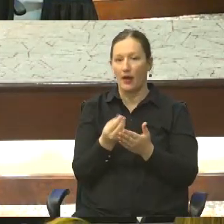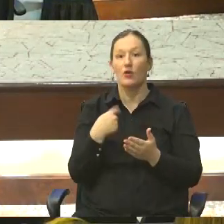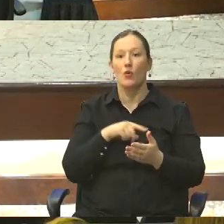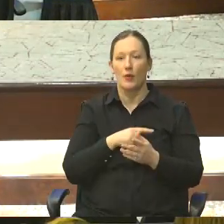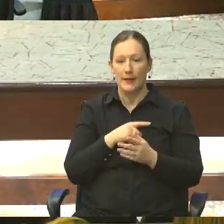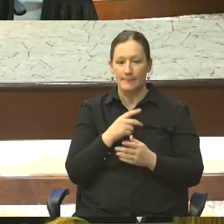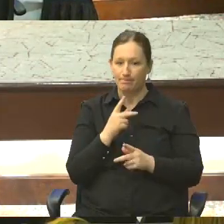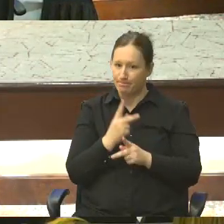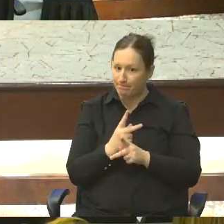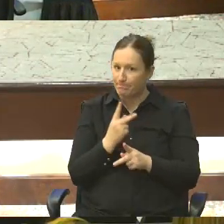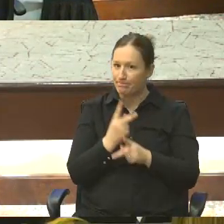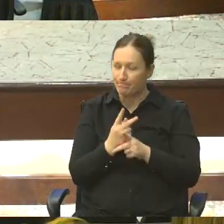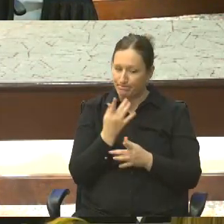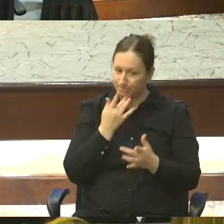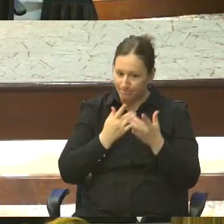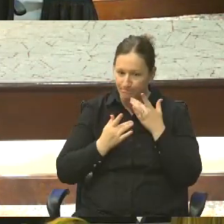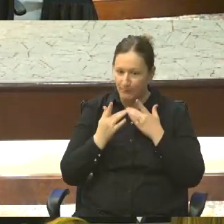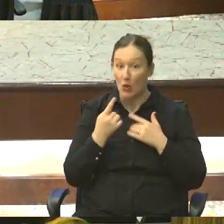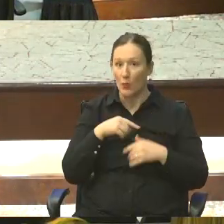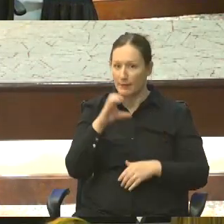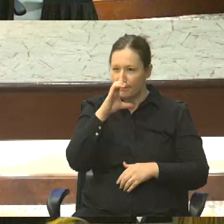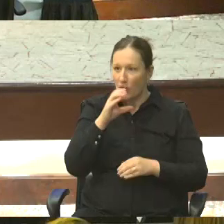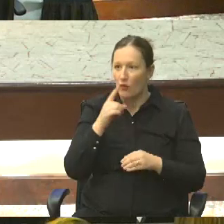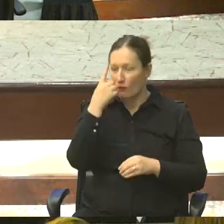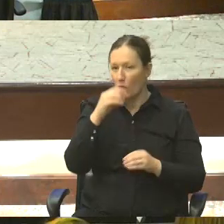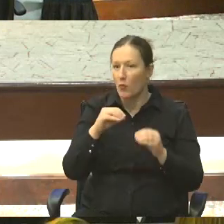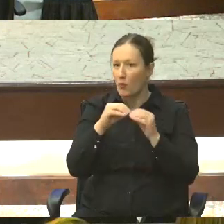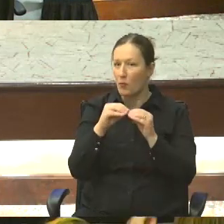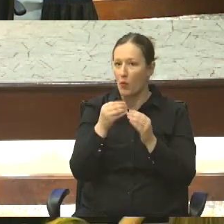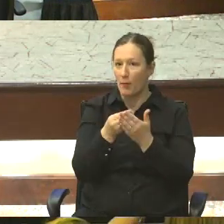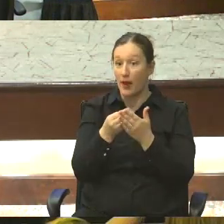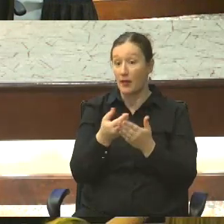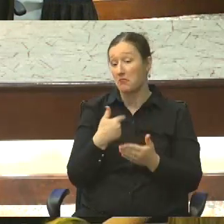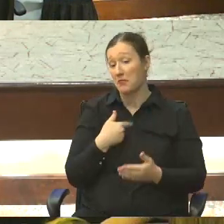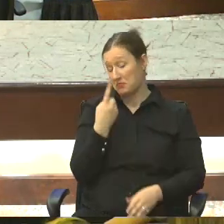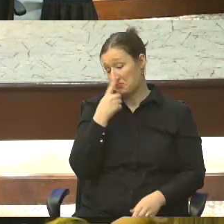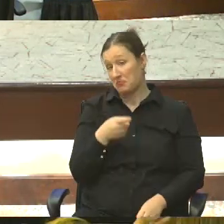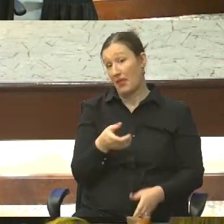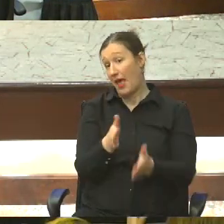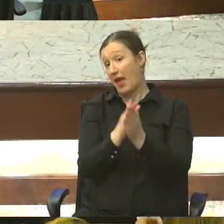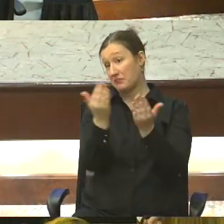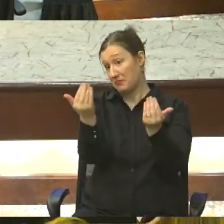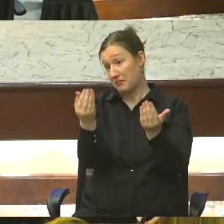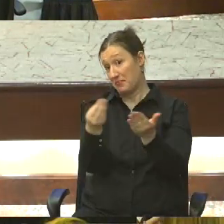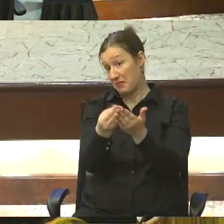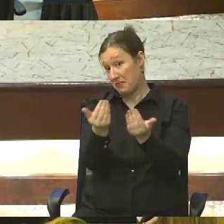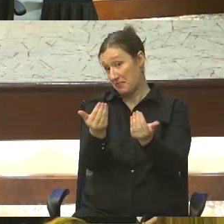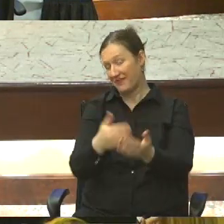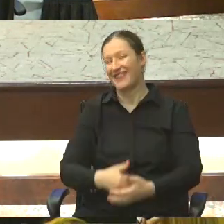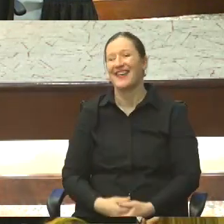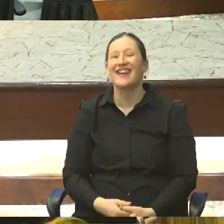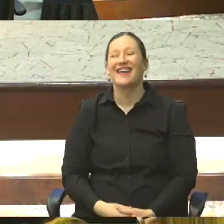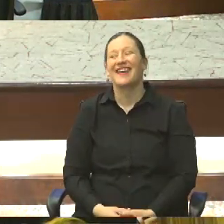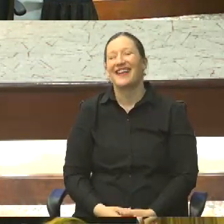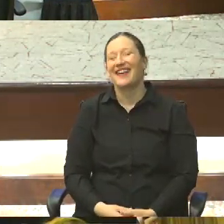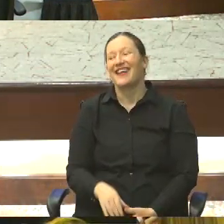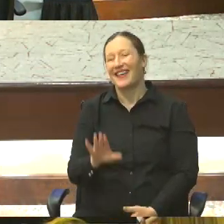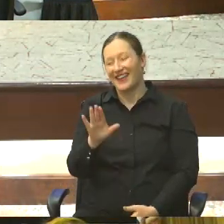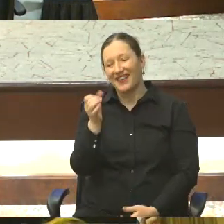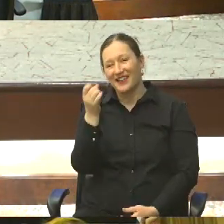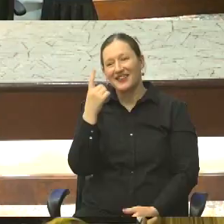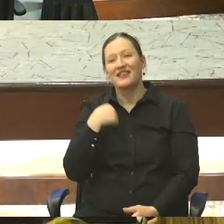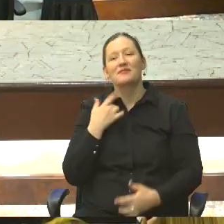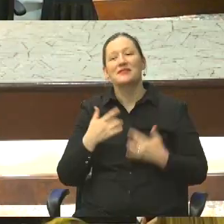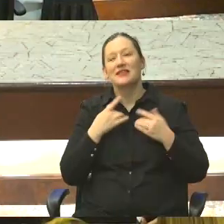found money, and we keep looking for money, and I have no problem asking for it, as you can tell. But I'm super